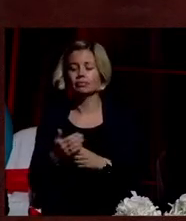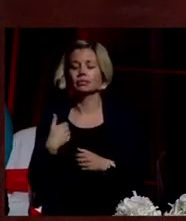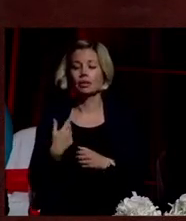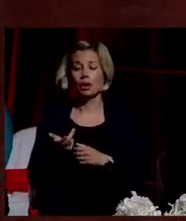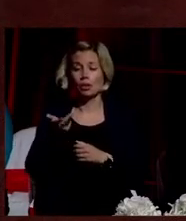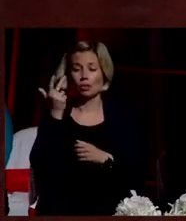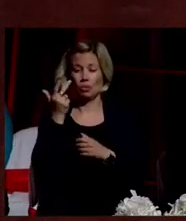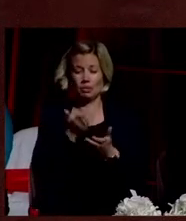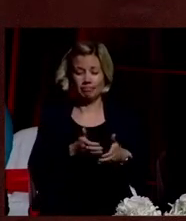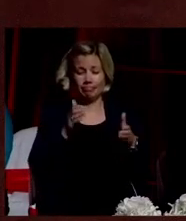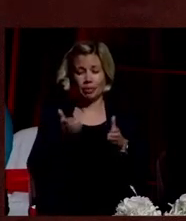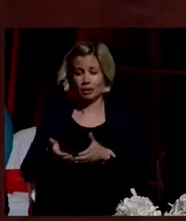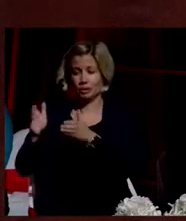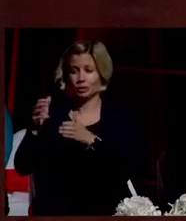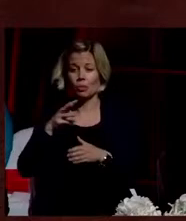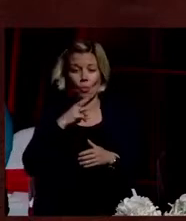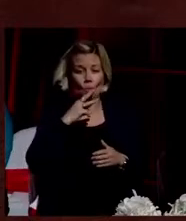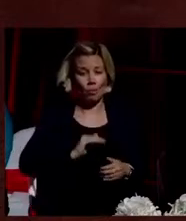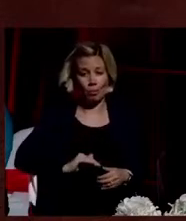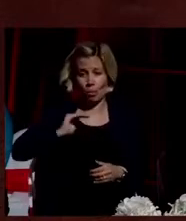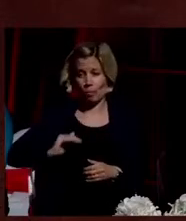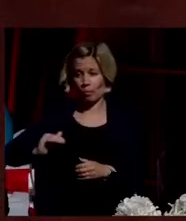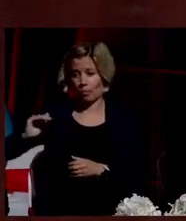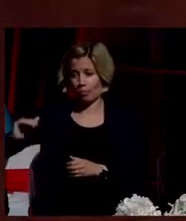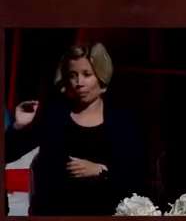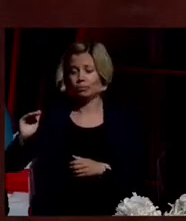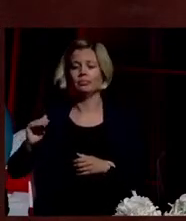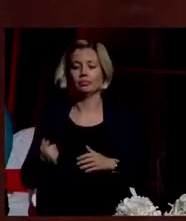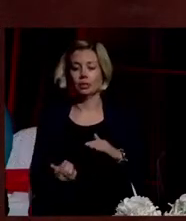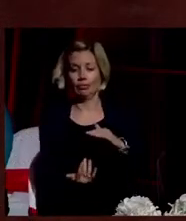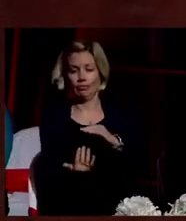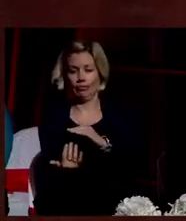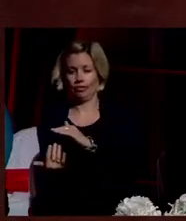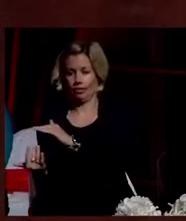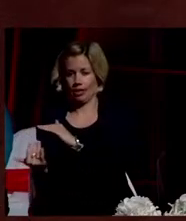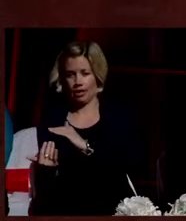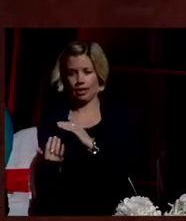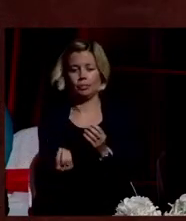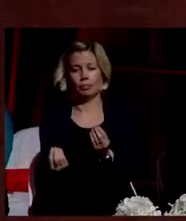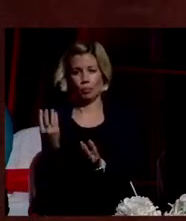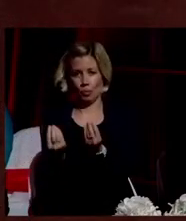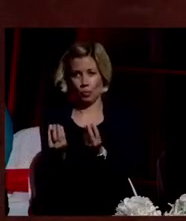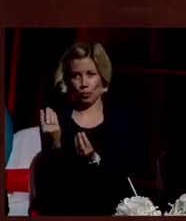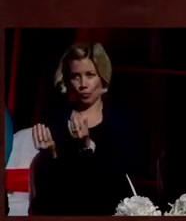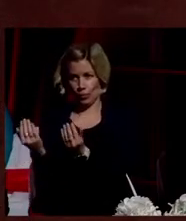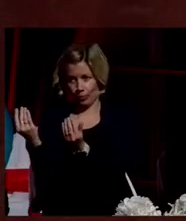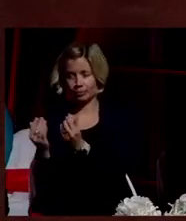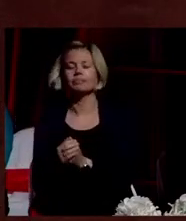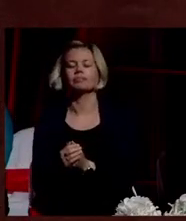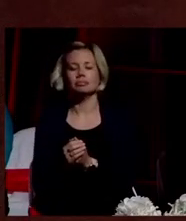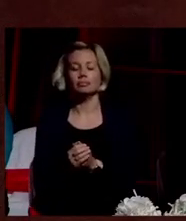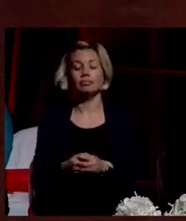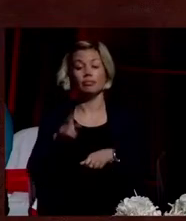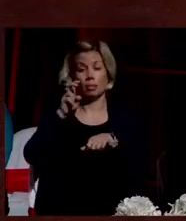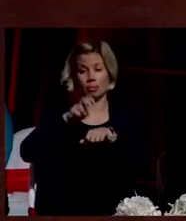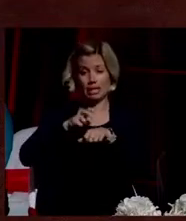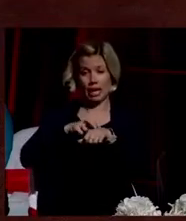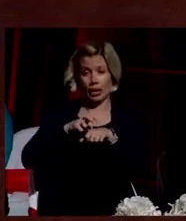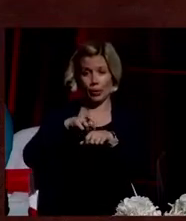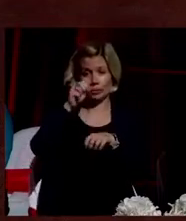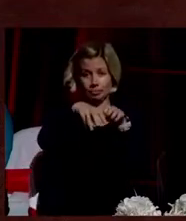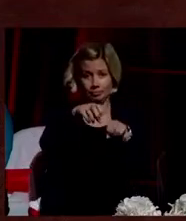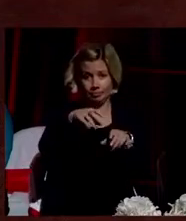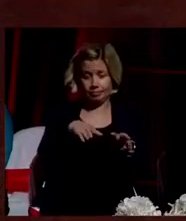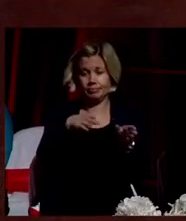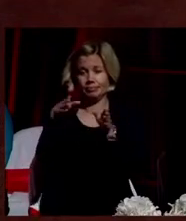fire. Once the 3 pots began to boil, he placed potatoes in 1 pot, eggs in the 2nd pot,